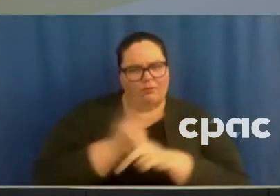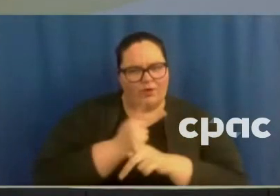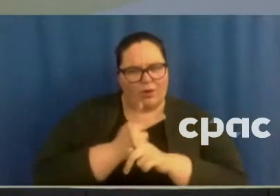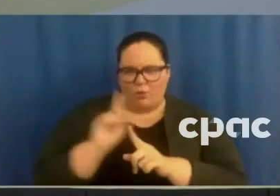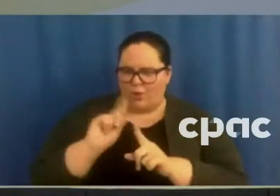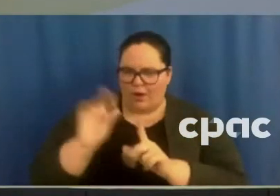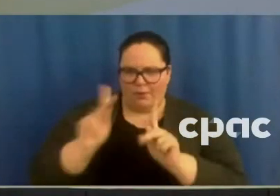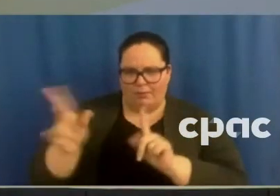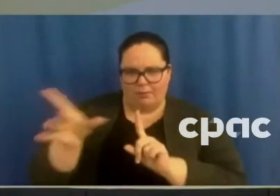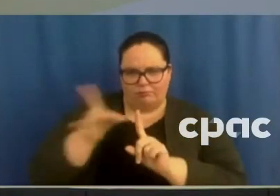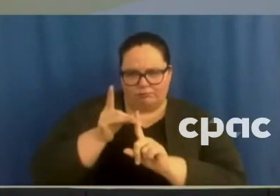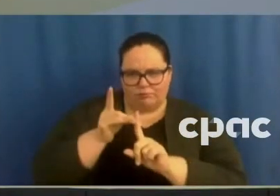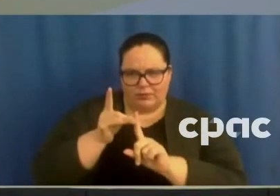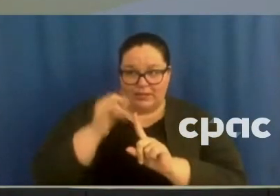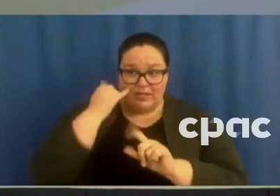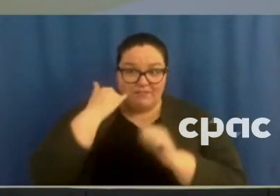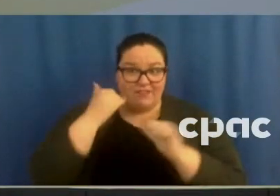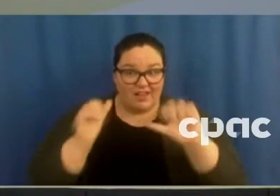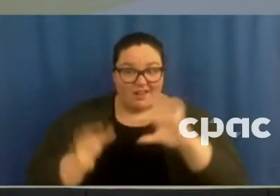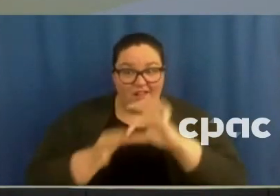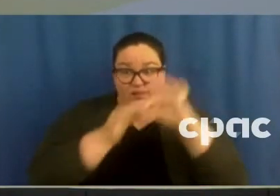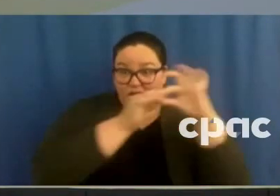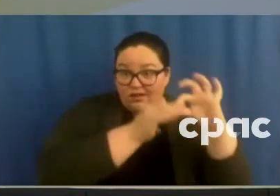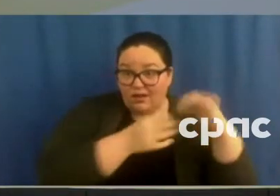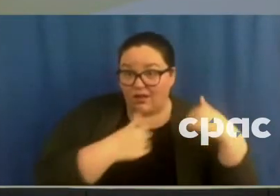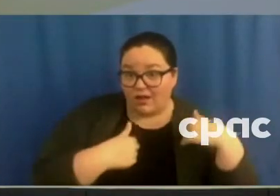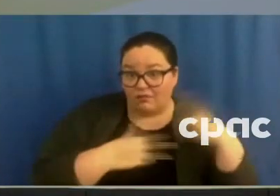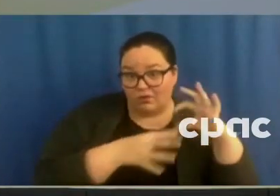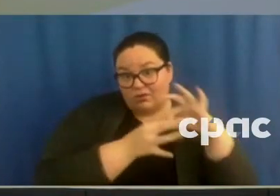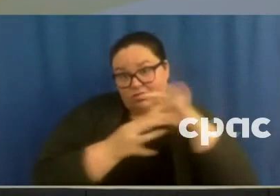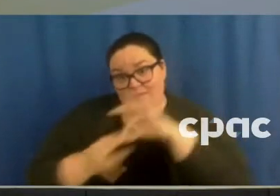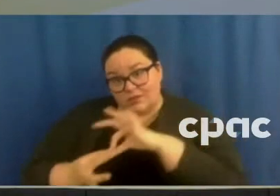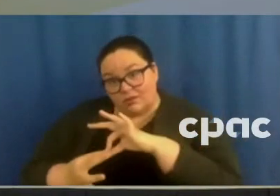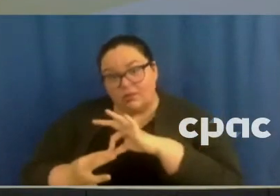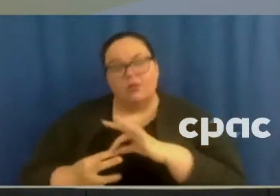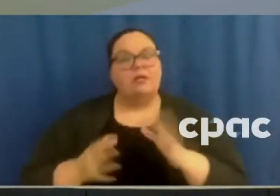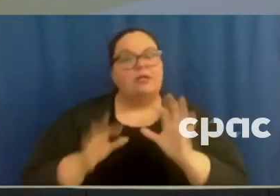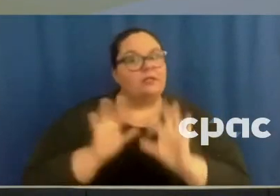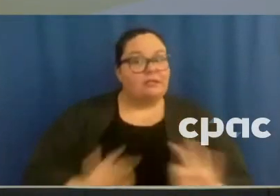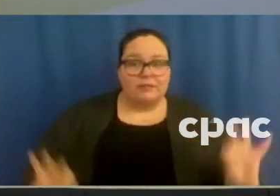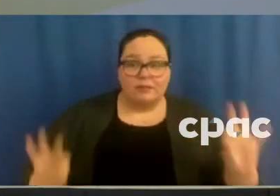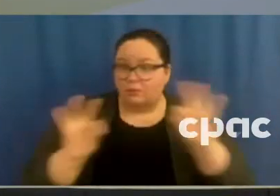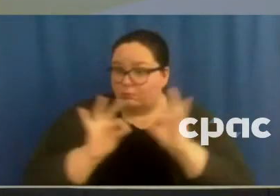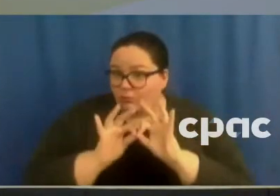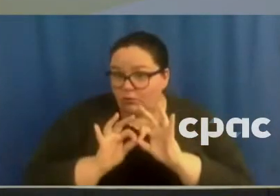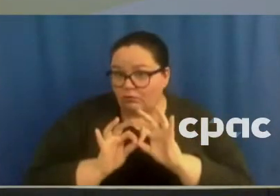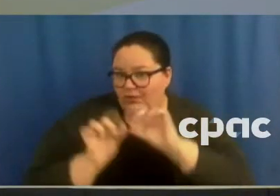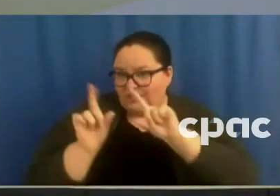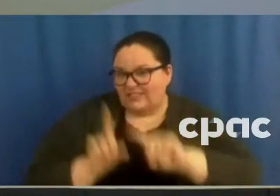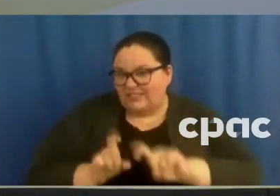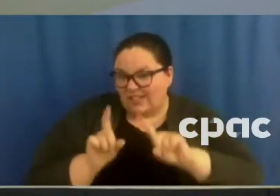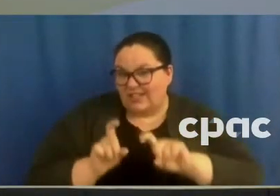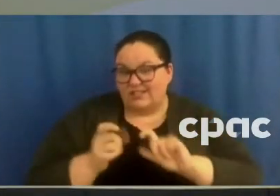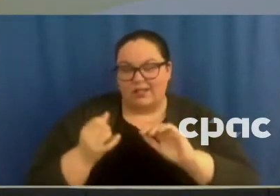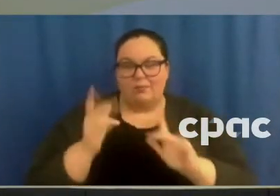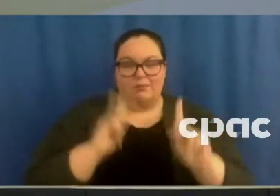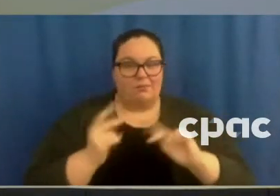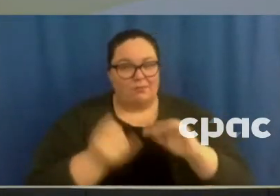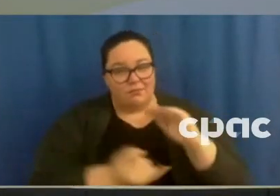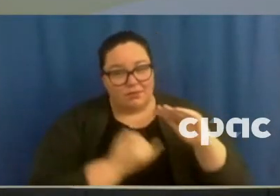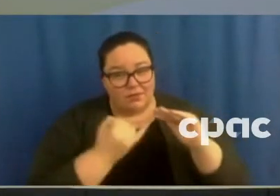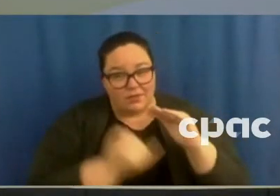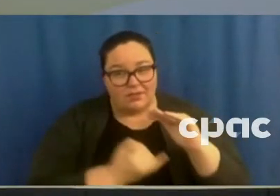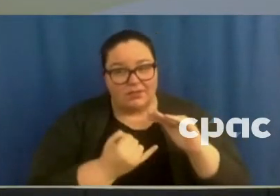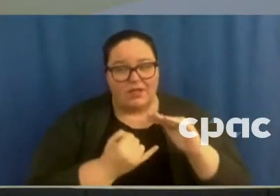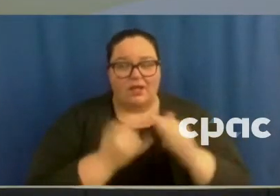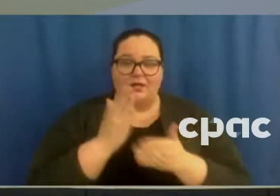what linkages may be there. But it's also really important that we continue to test and isolate people and minimize the